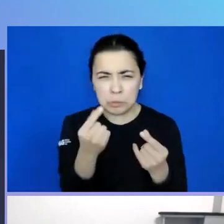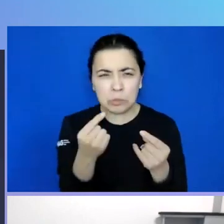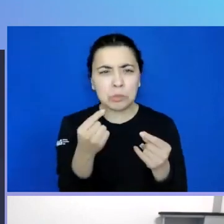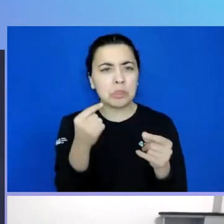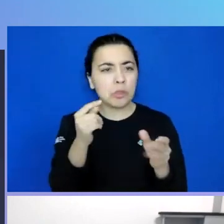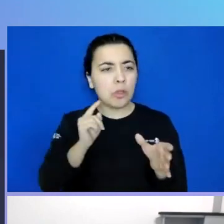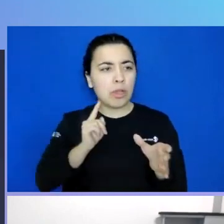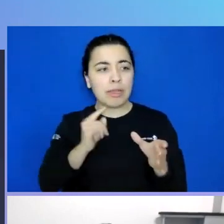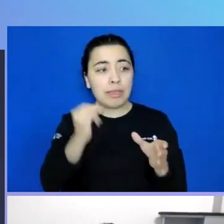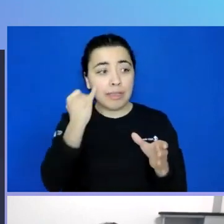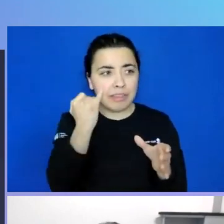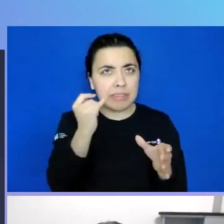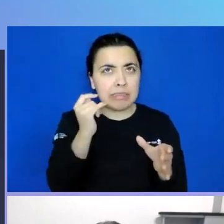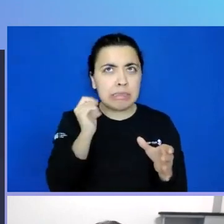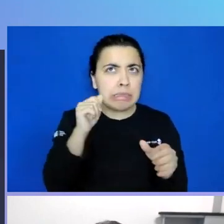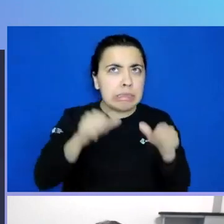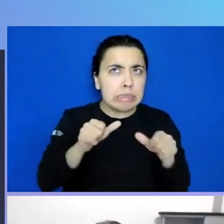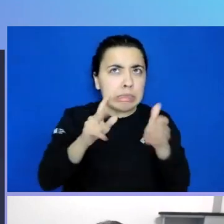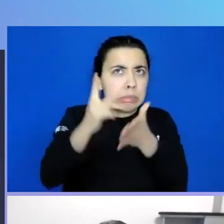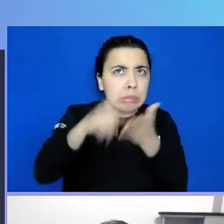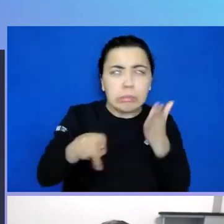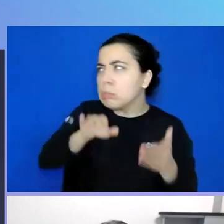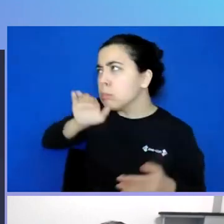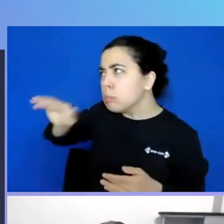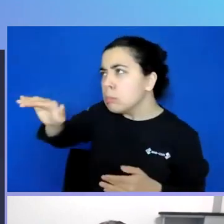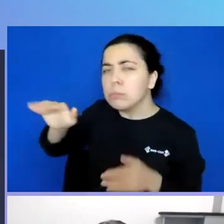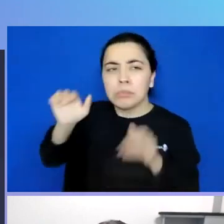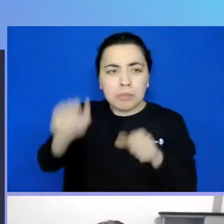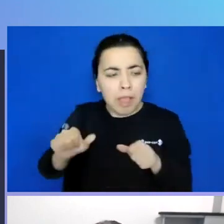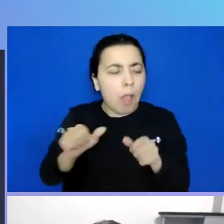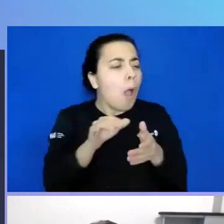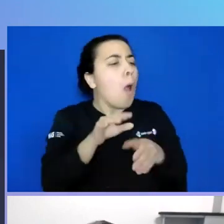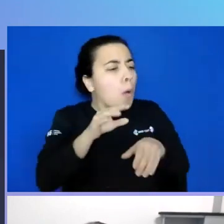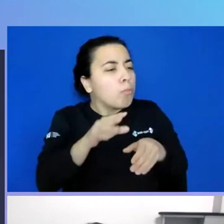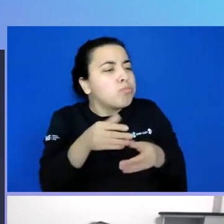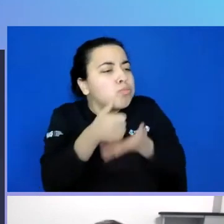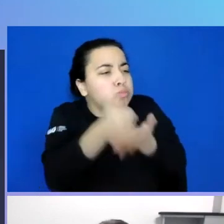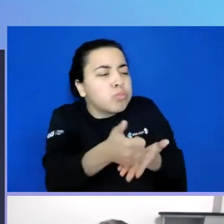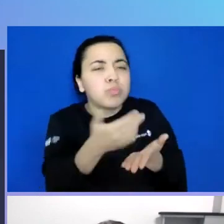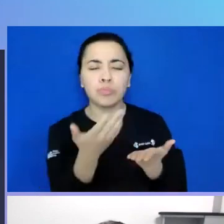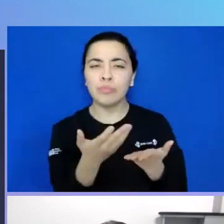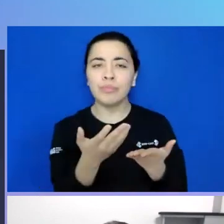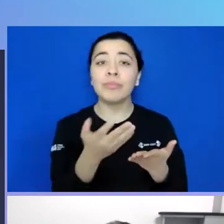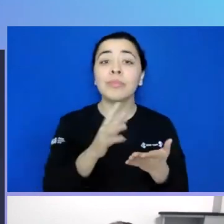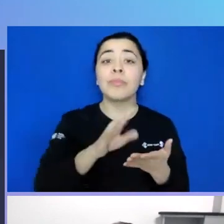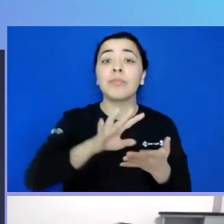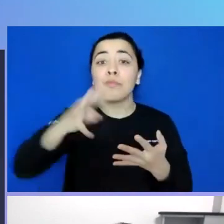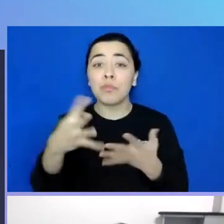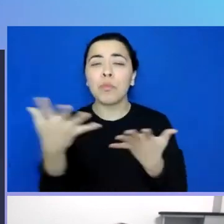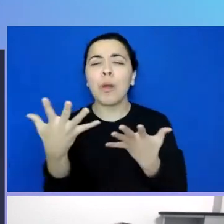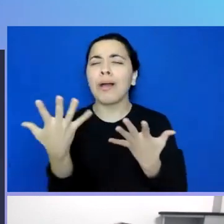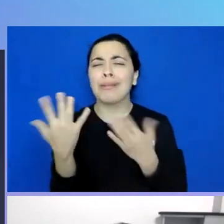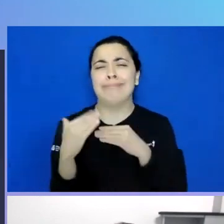provide. And then minimal support. The whole idea is scaffolding towards independence. How can you